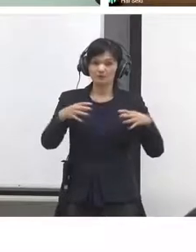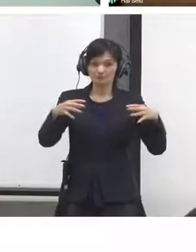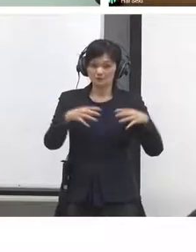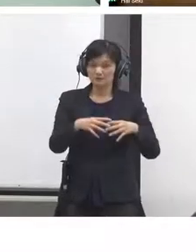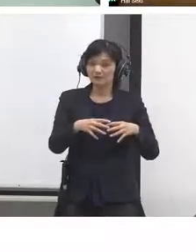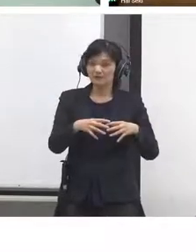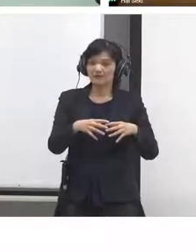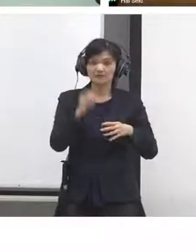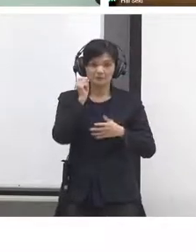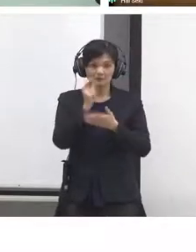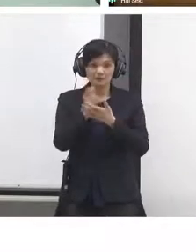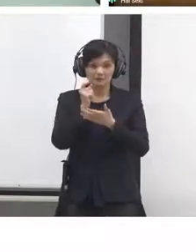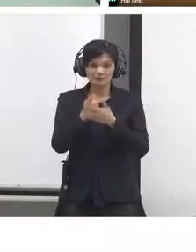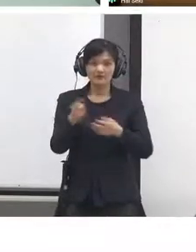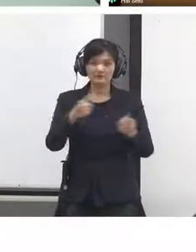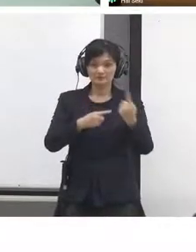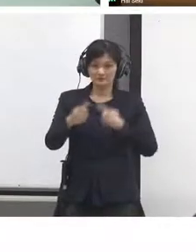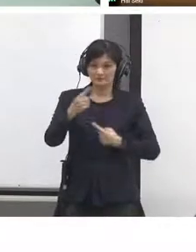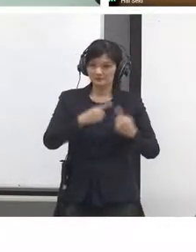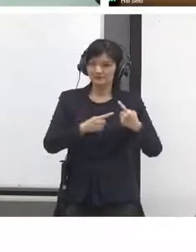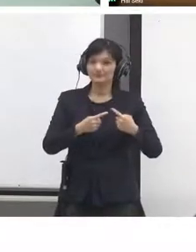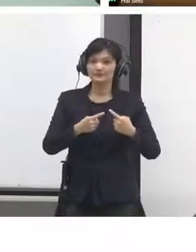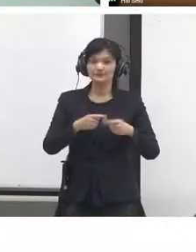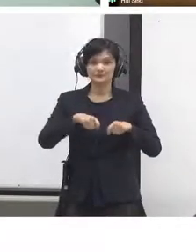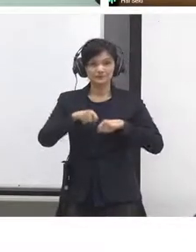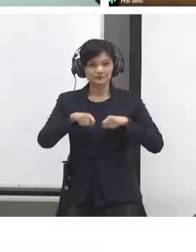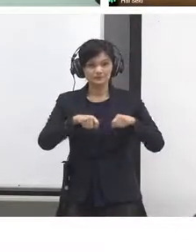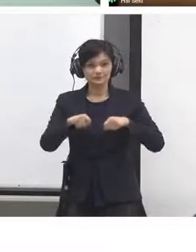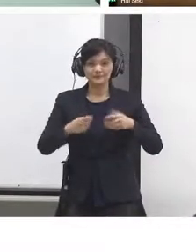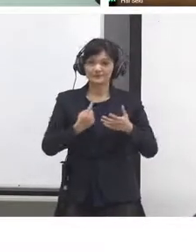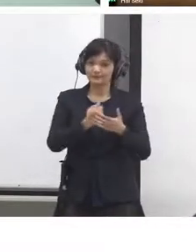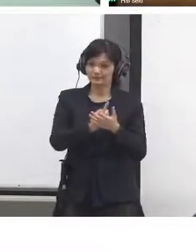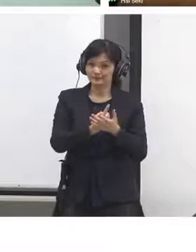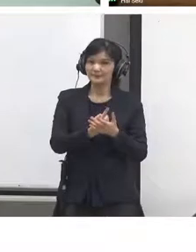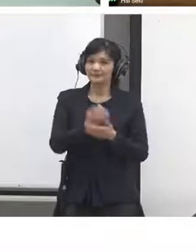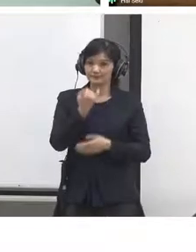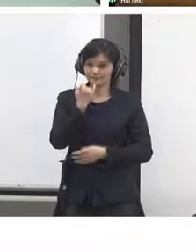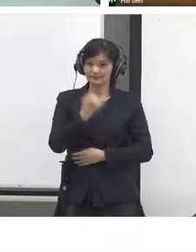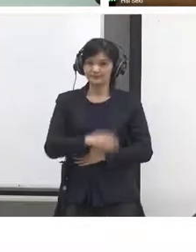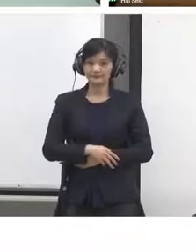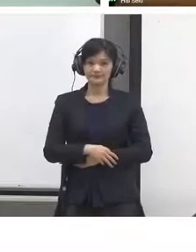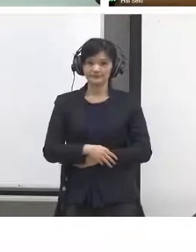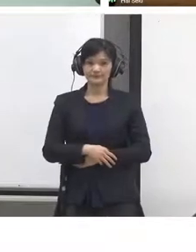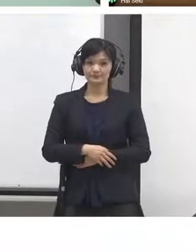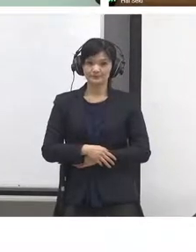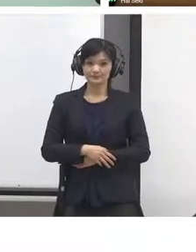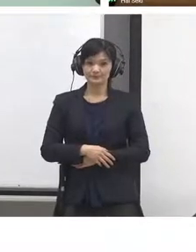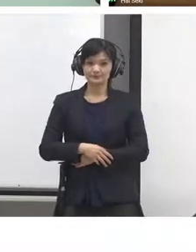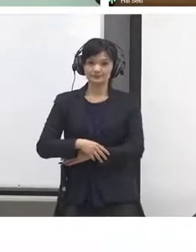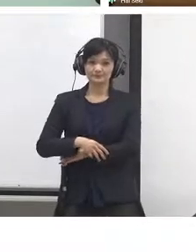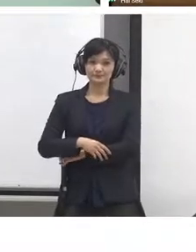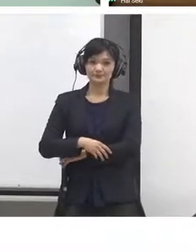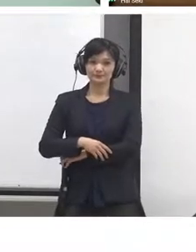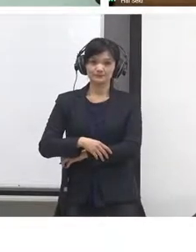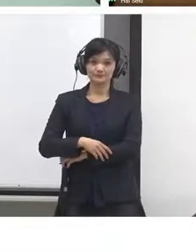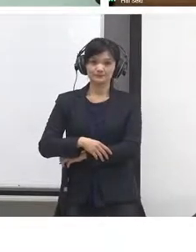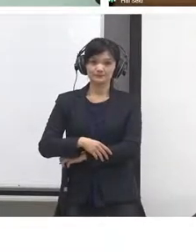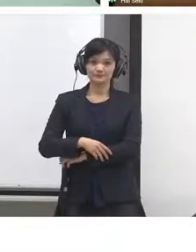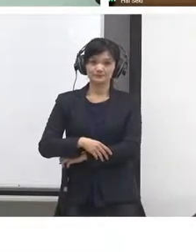that kind of nation is a very strong reason